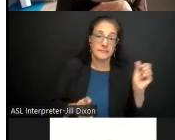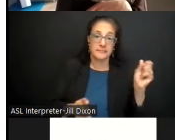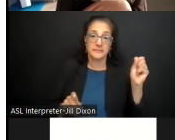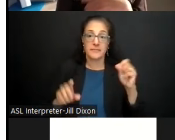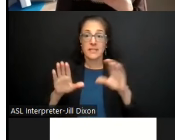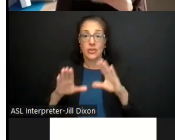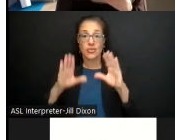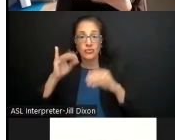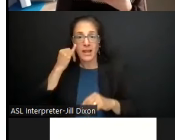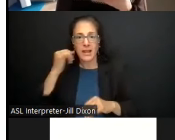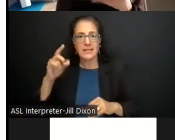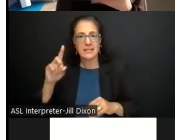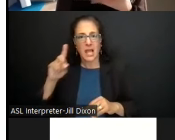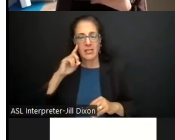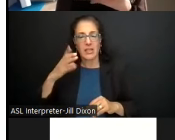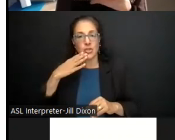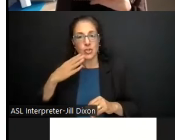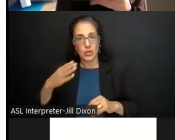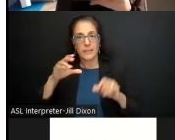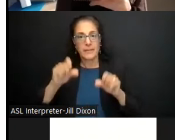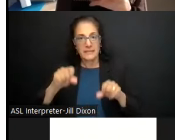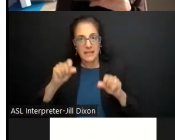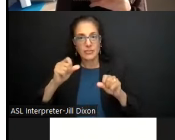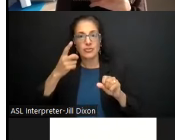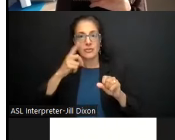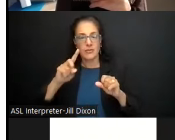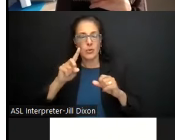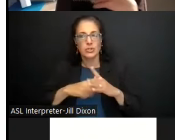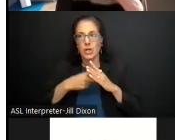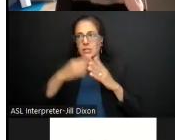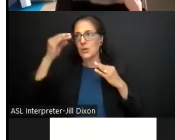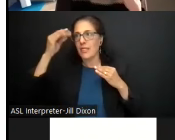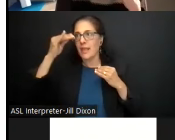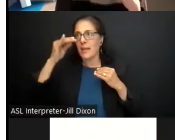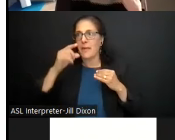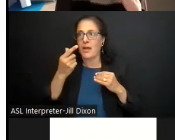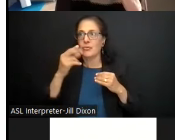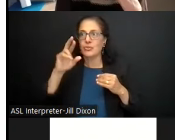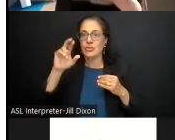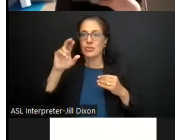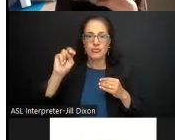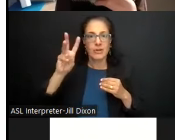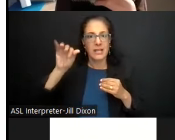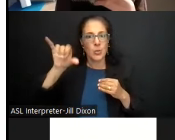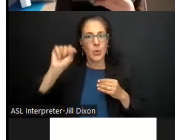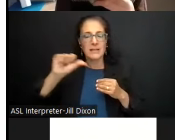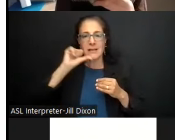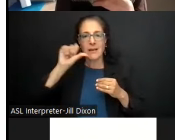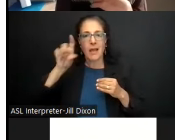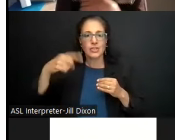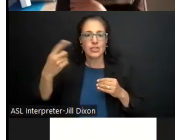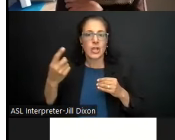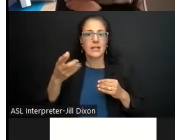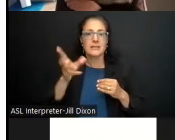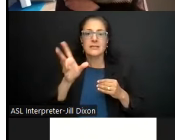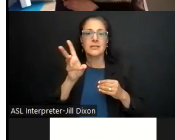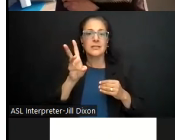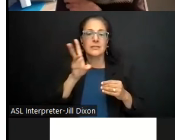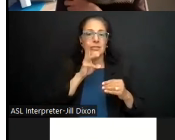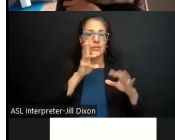ideas. I think the good potential of sort of thinking about these greenways is not just stormwater management, but like